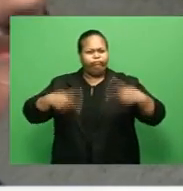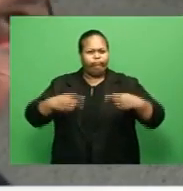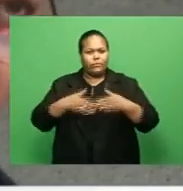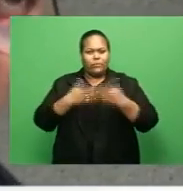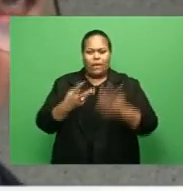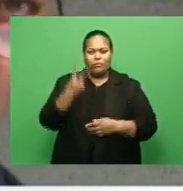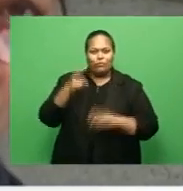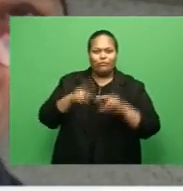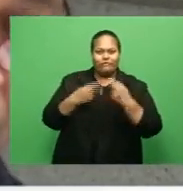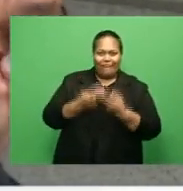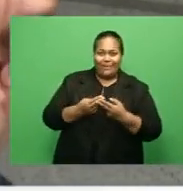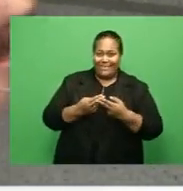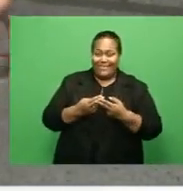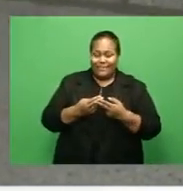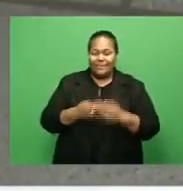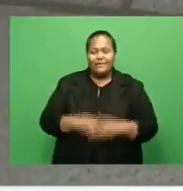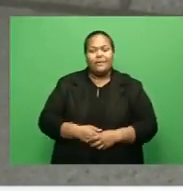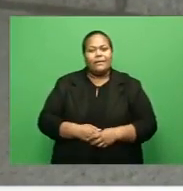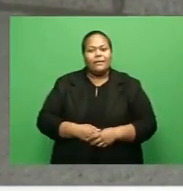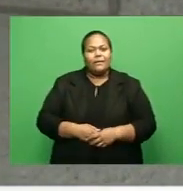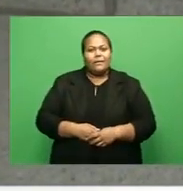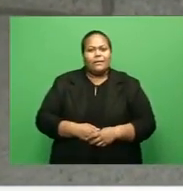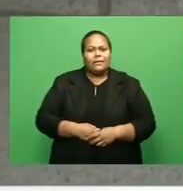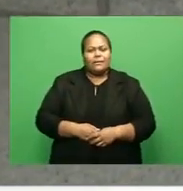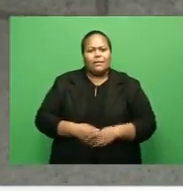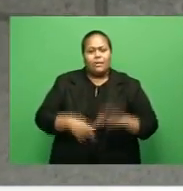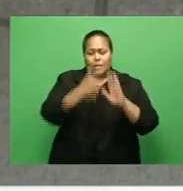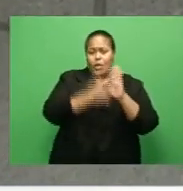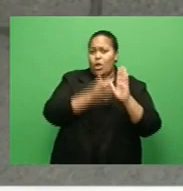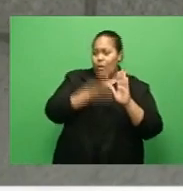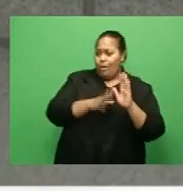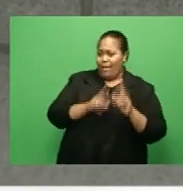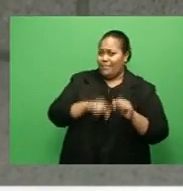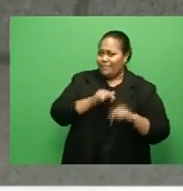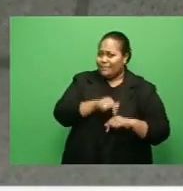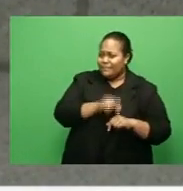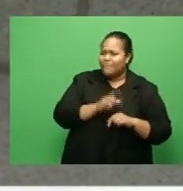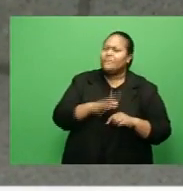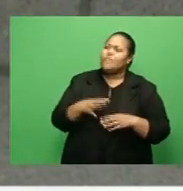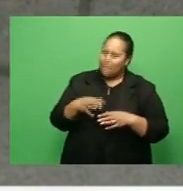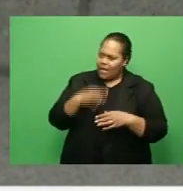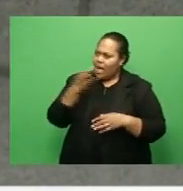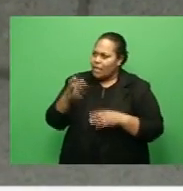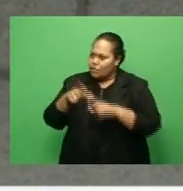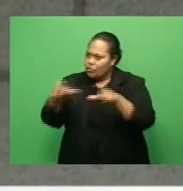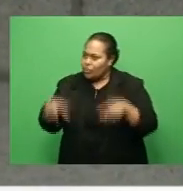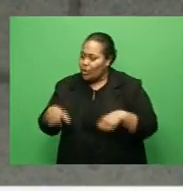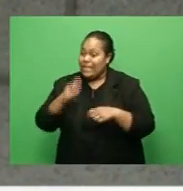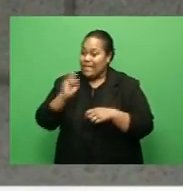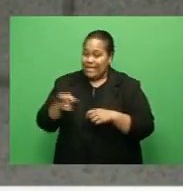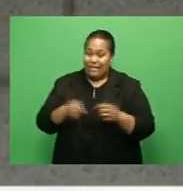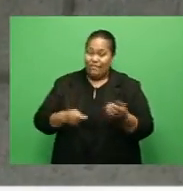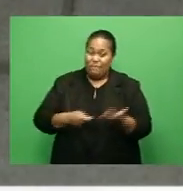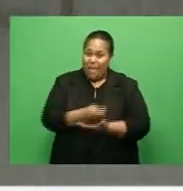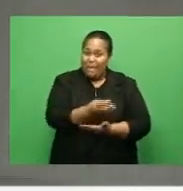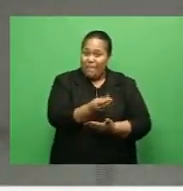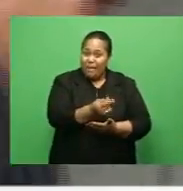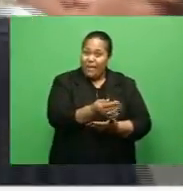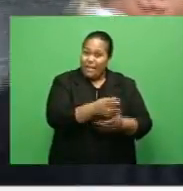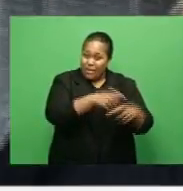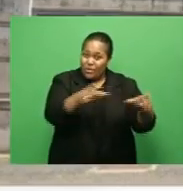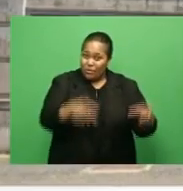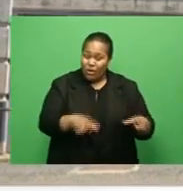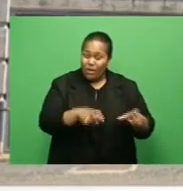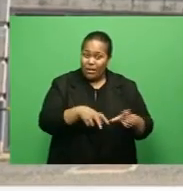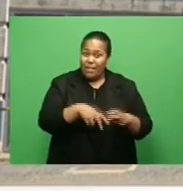incident. The defense informed the court that his client is willing to relocate to Nandera if granted bail. The High Court judge said if